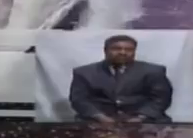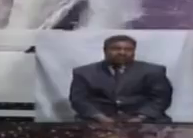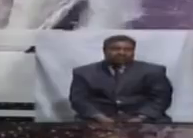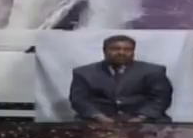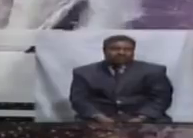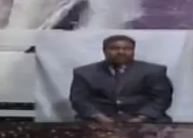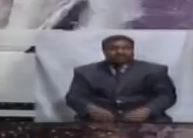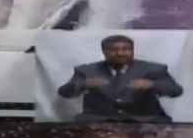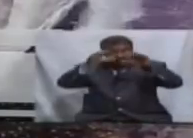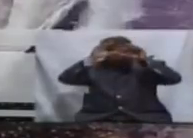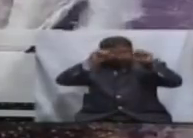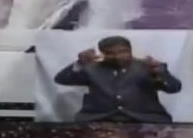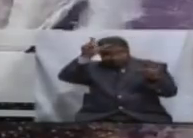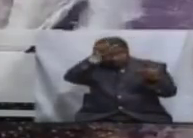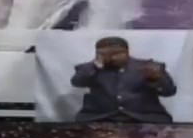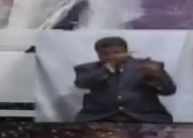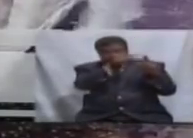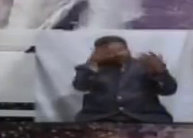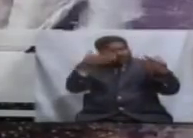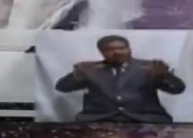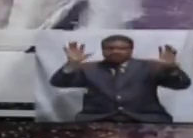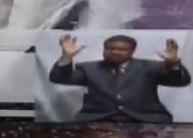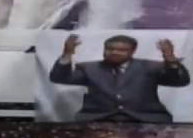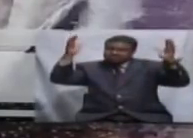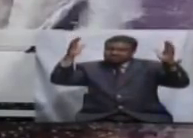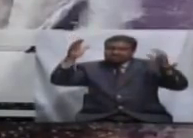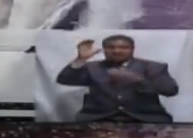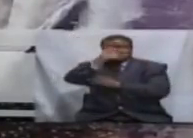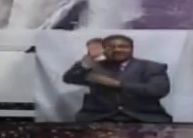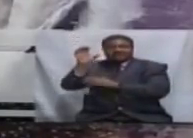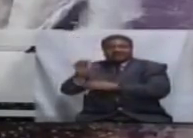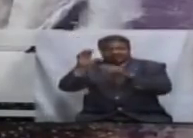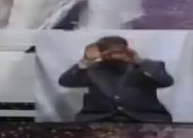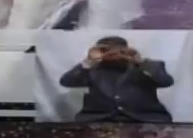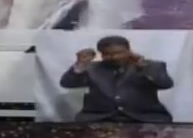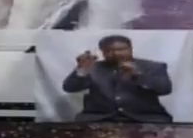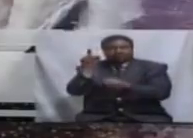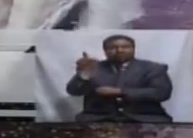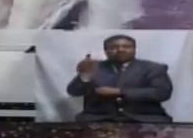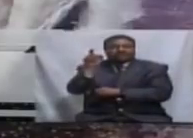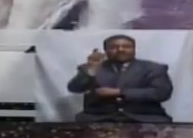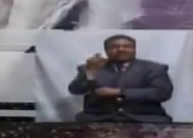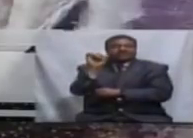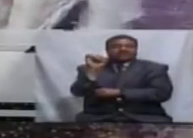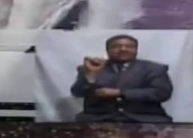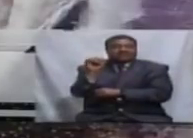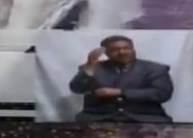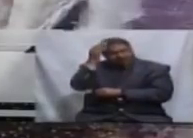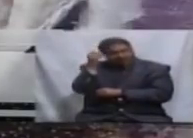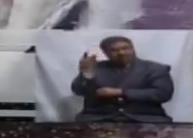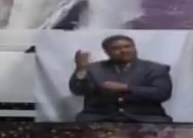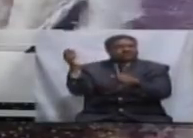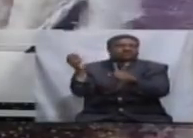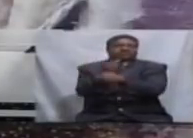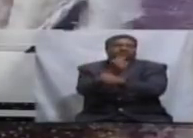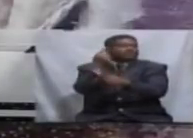Meanwhile, President Edgar Lungu has congratulated his Chinese counterpart Xi Jinping on his resounding re-election as Secretary